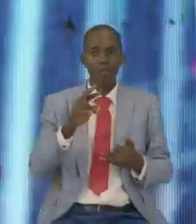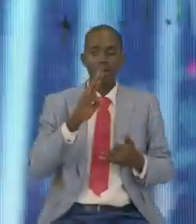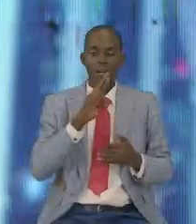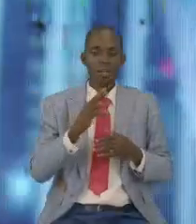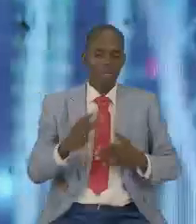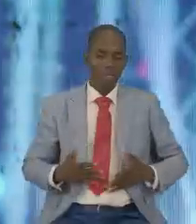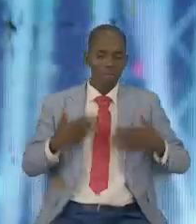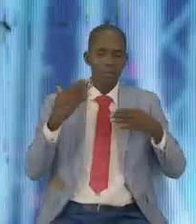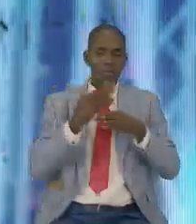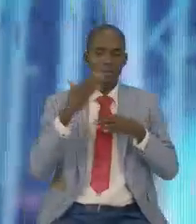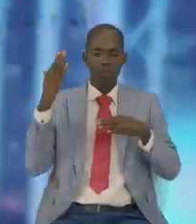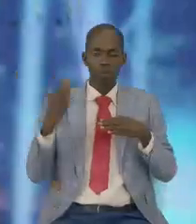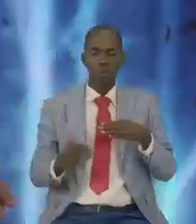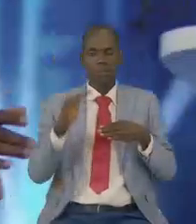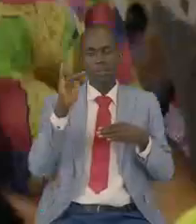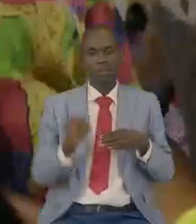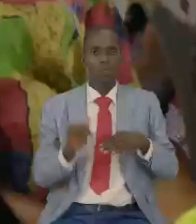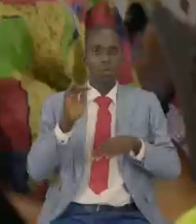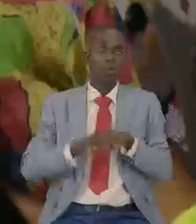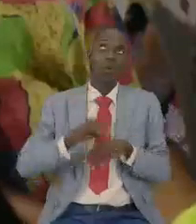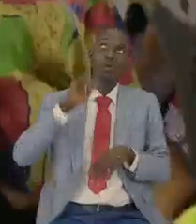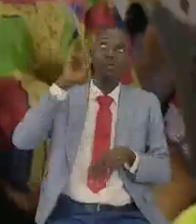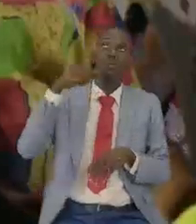the price for your redemption.